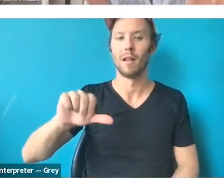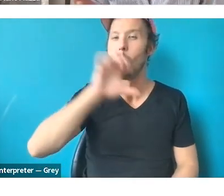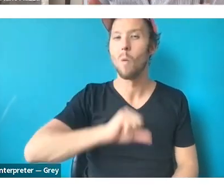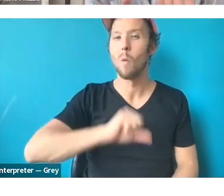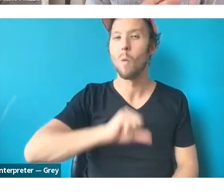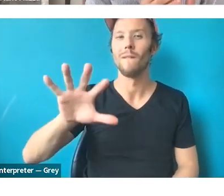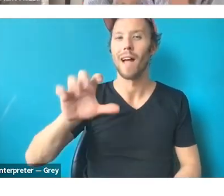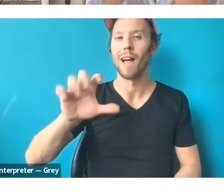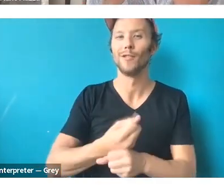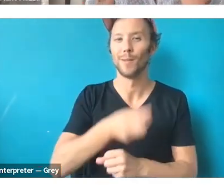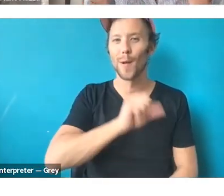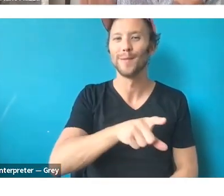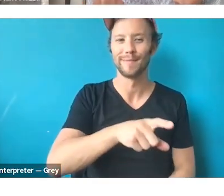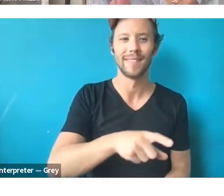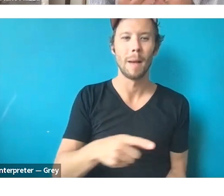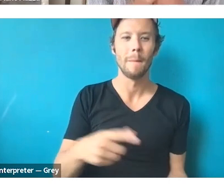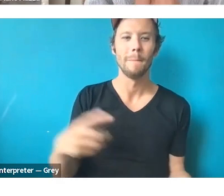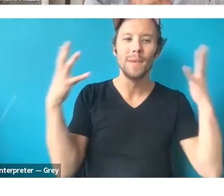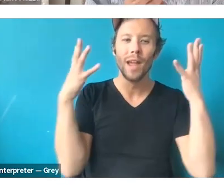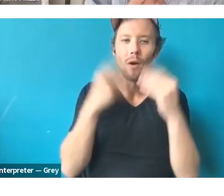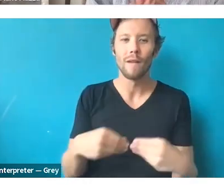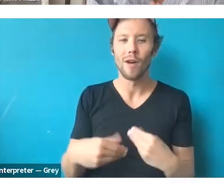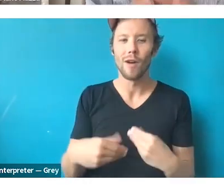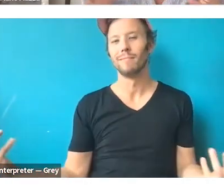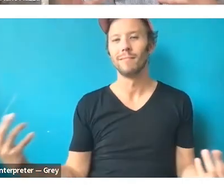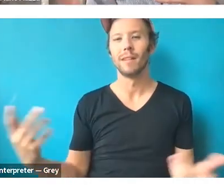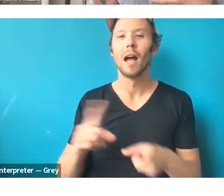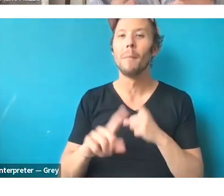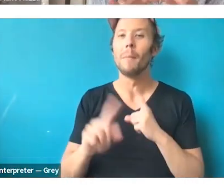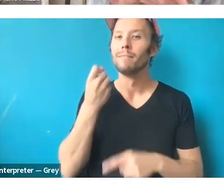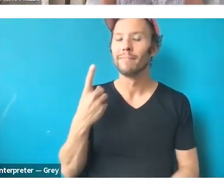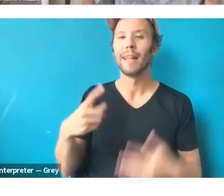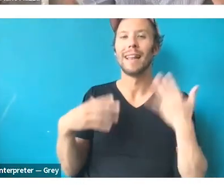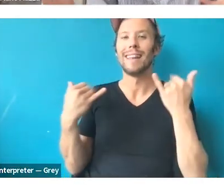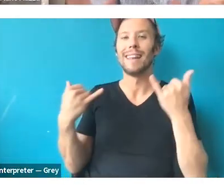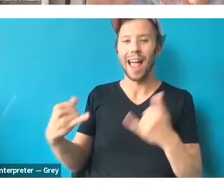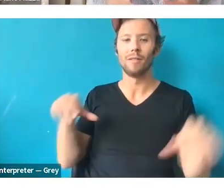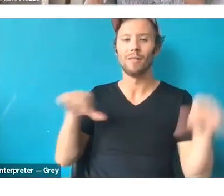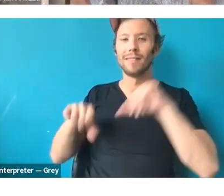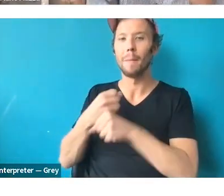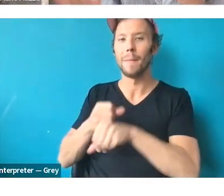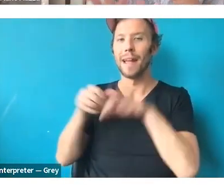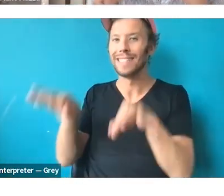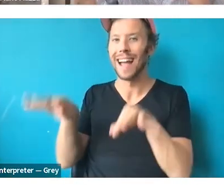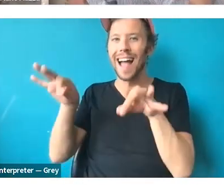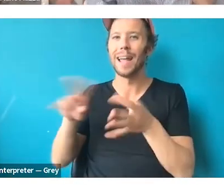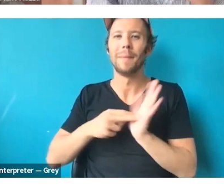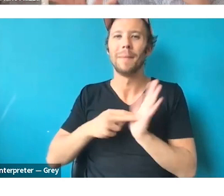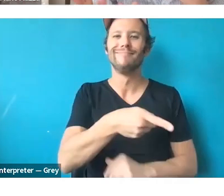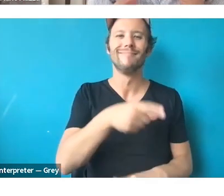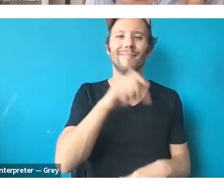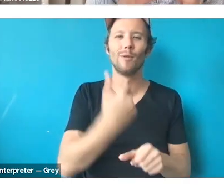indigo. Look how beautiful they are. Sadly, the synthetic dye industry made them defunct, but are there ways that we can kind of apply these